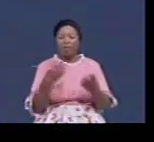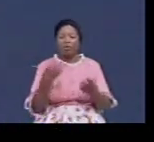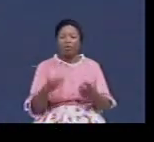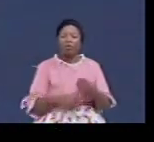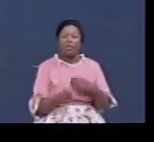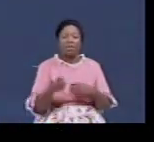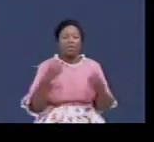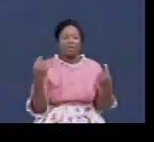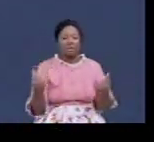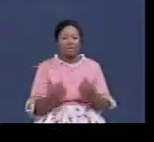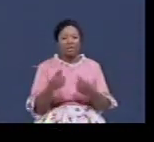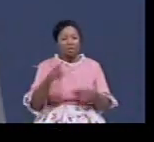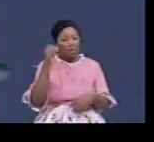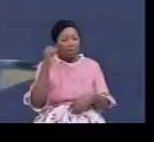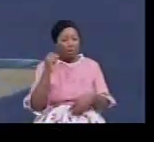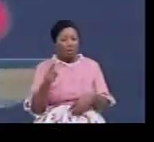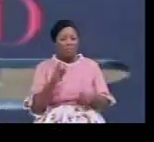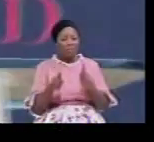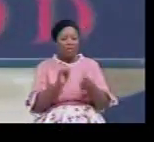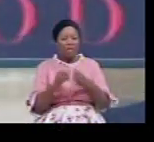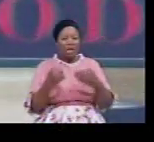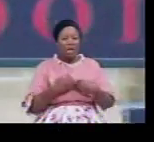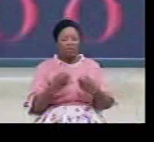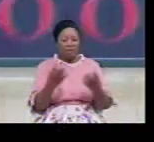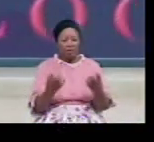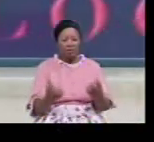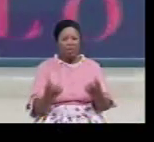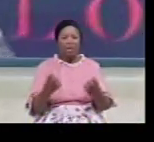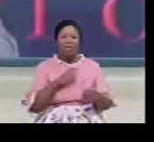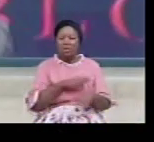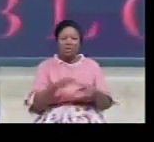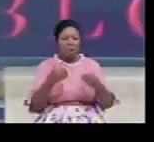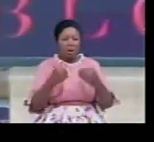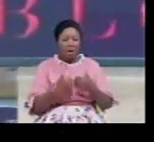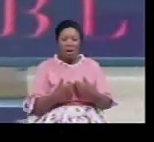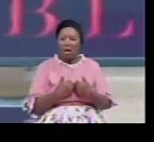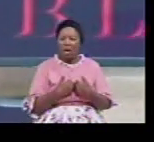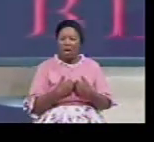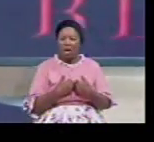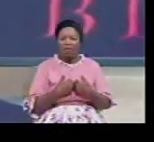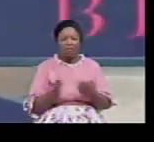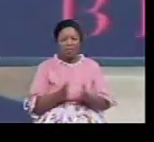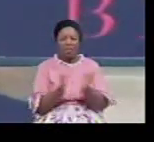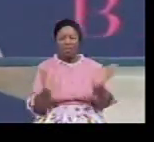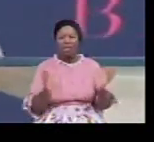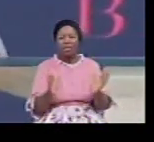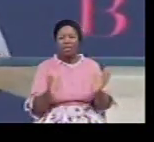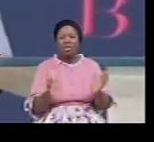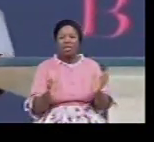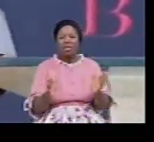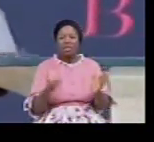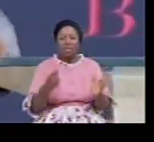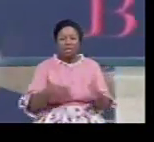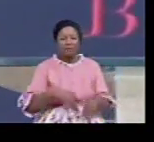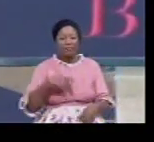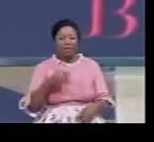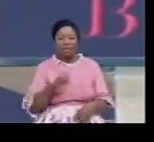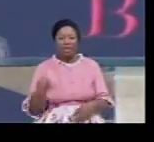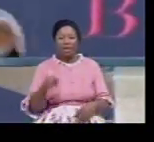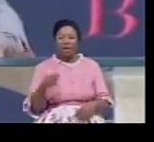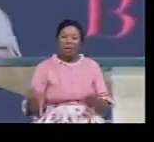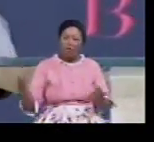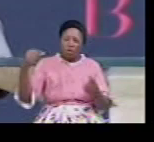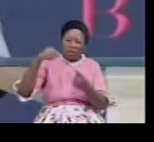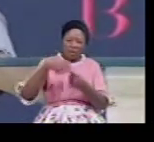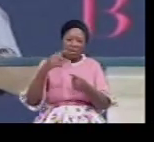understand? People who have leprosy, they don't generally have the feeling, until the